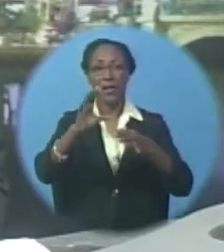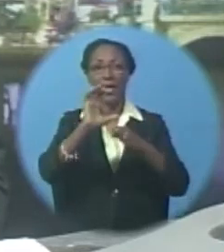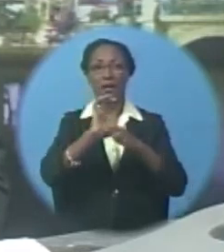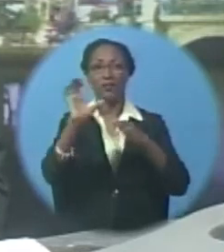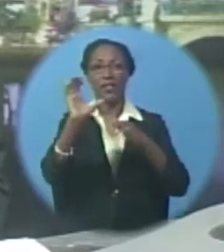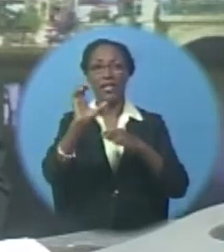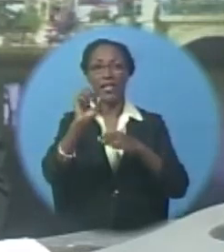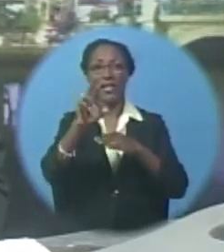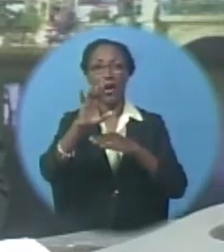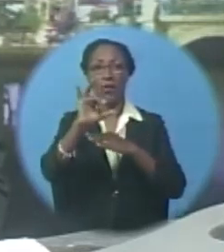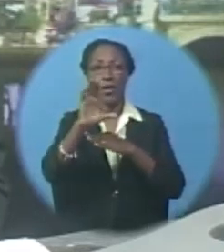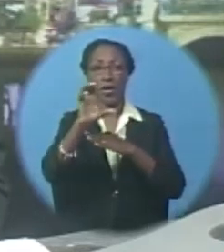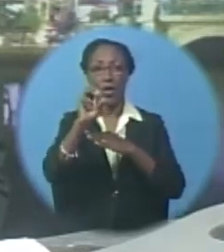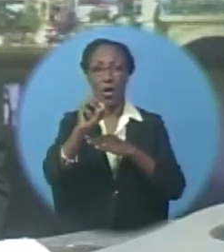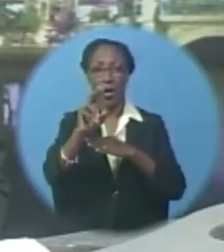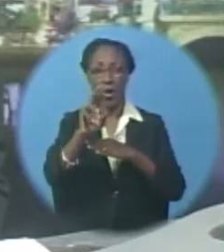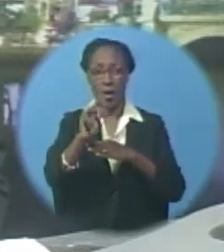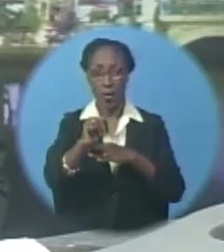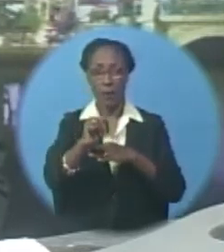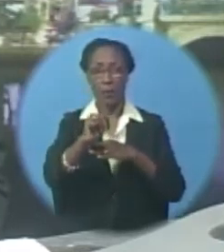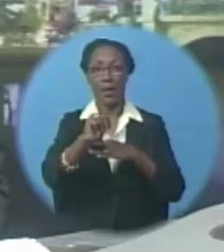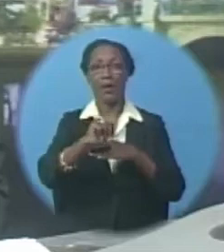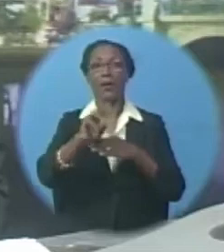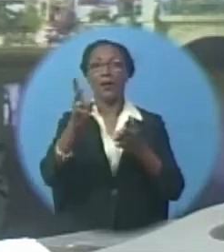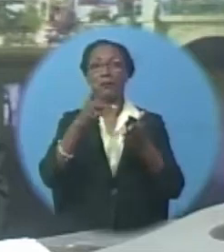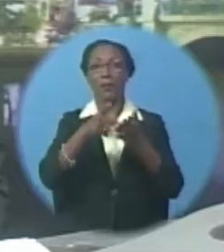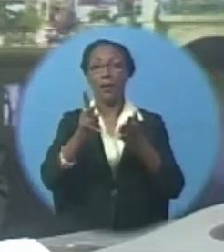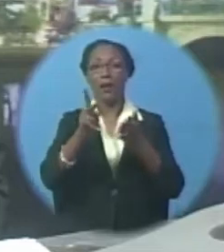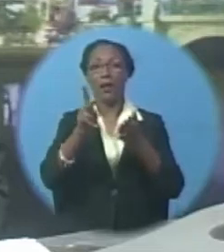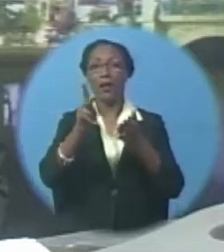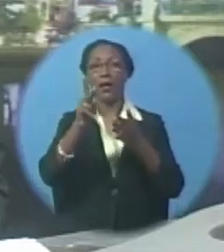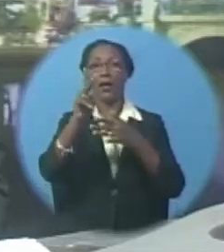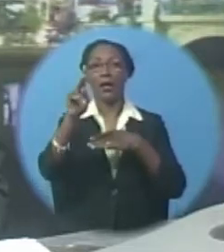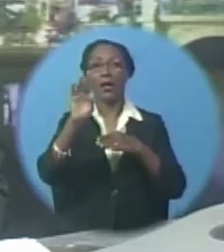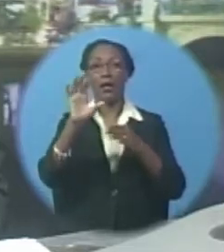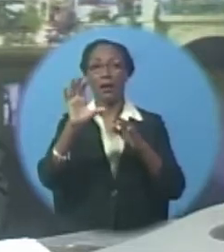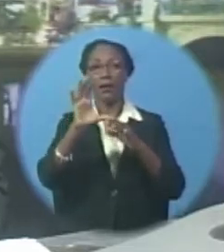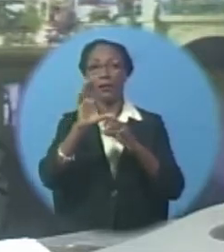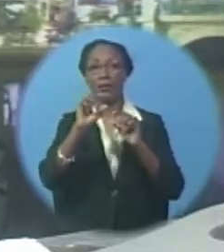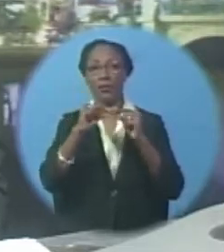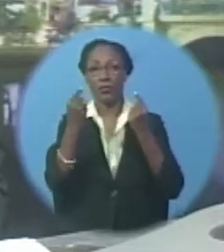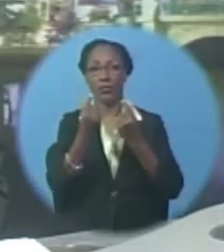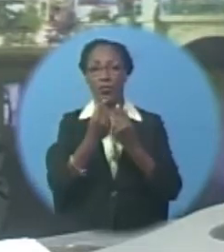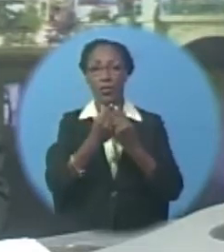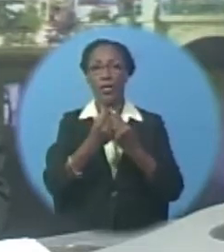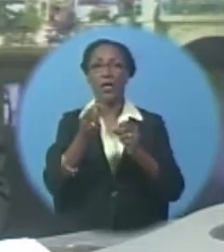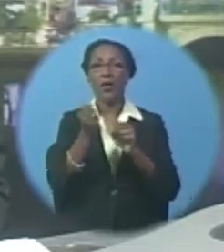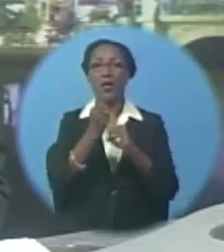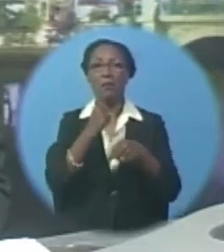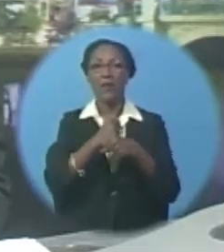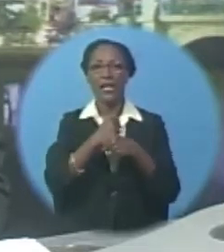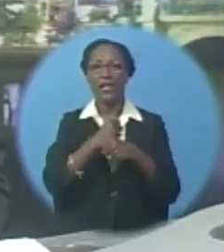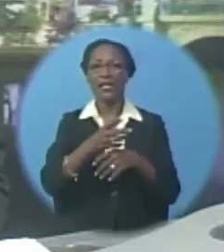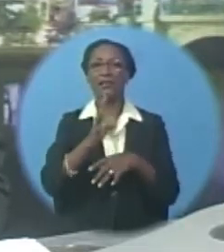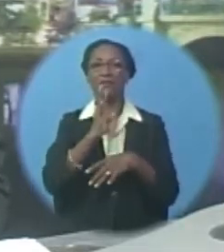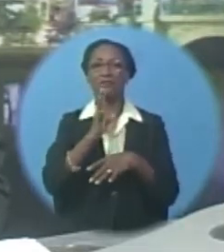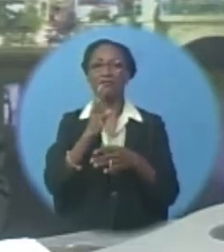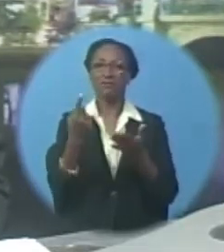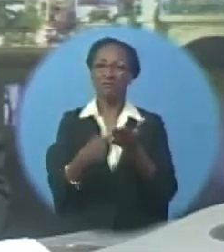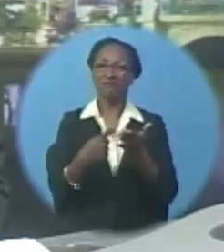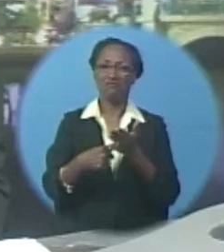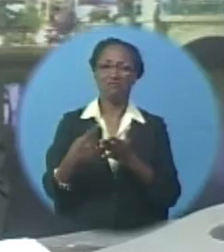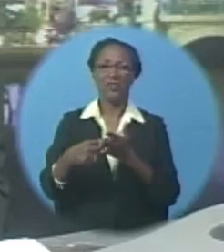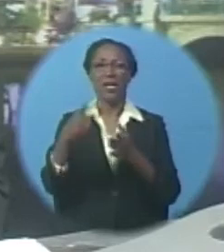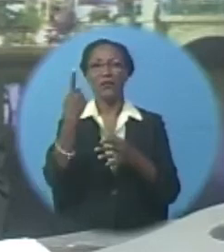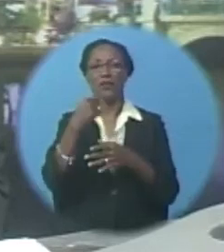Reparations Commission, explained the Caribbean has been making its case for the past 200 years. Although being